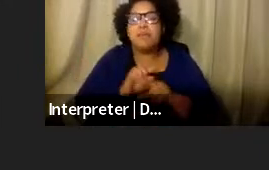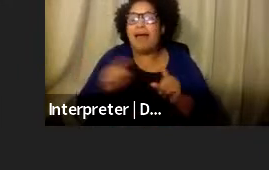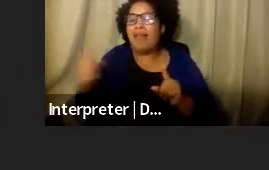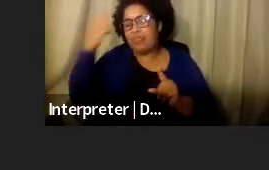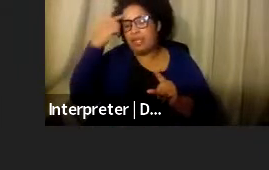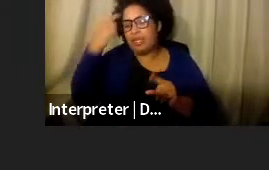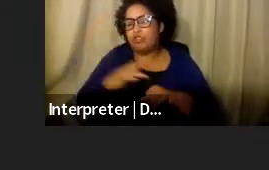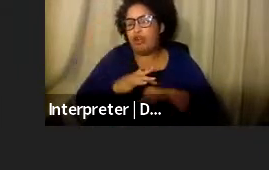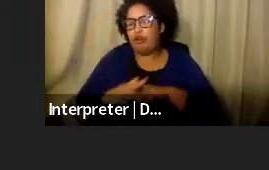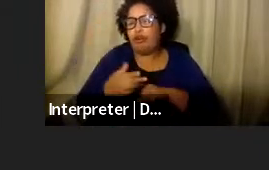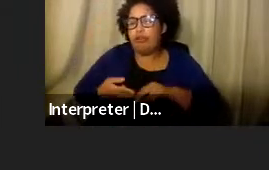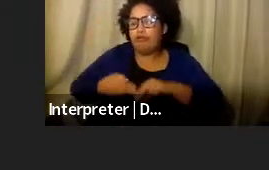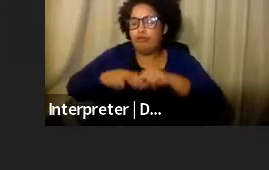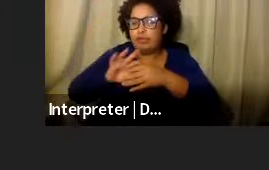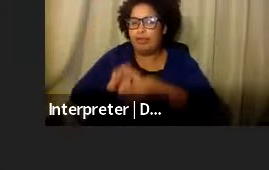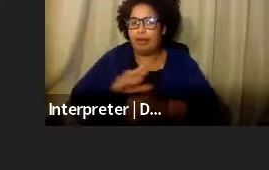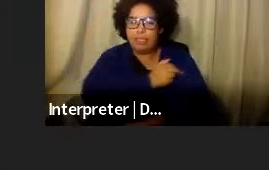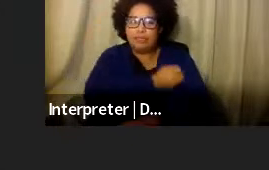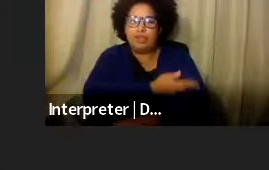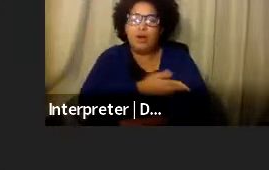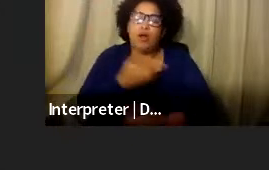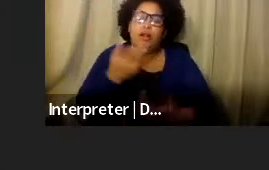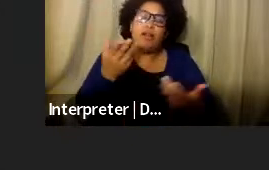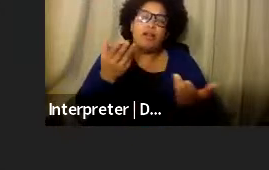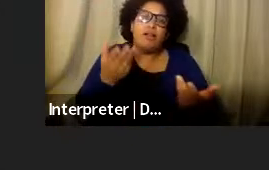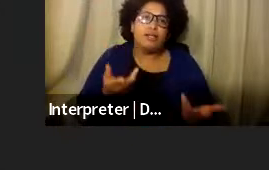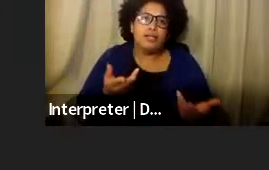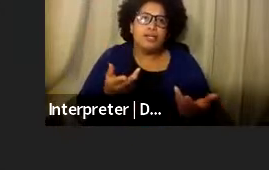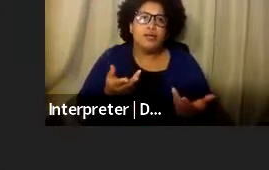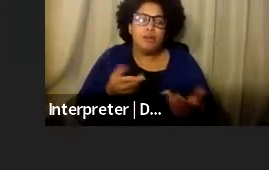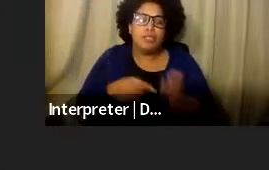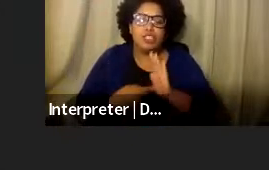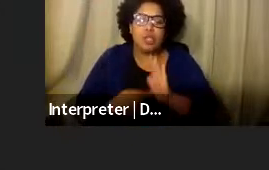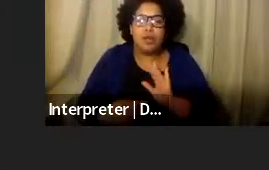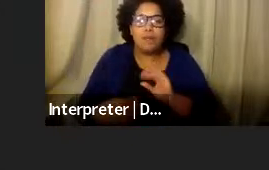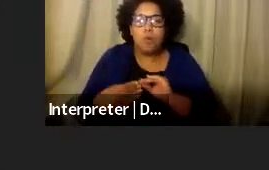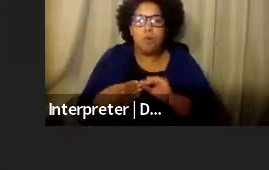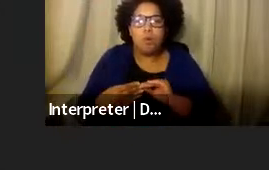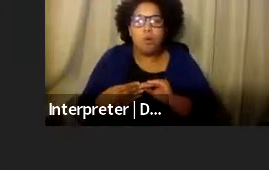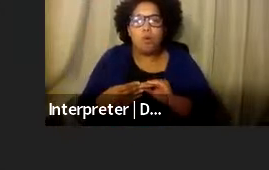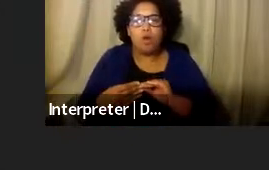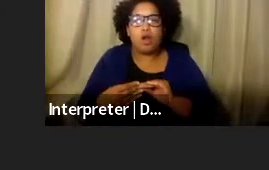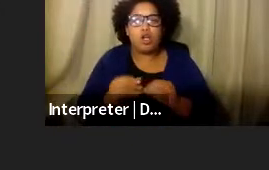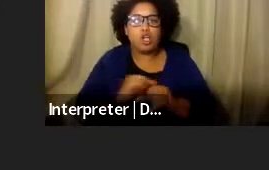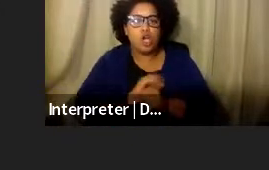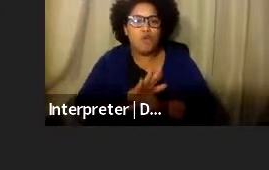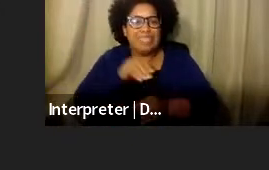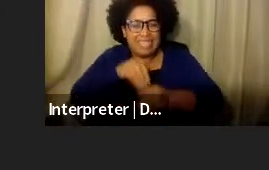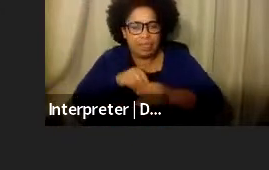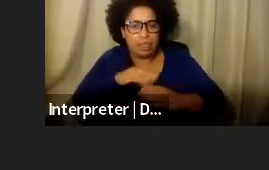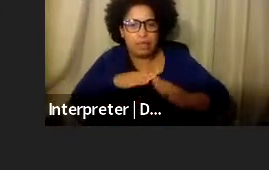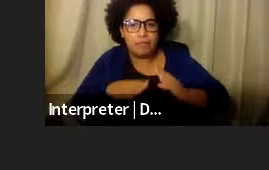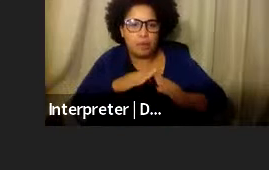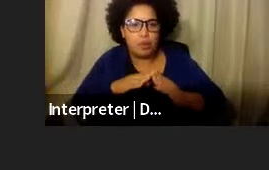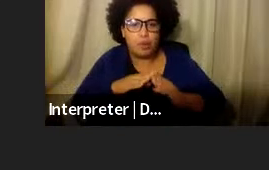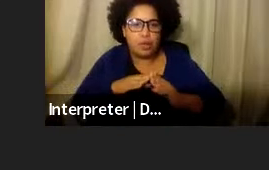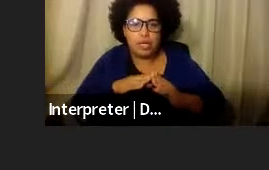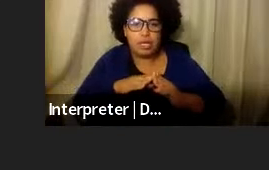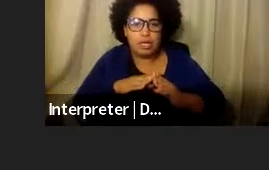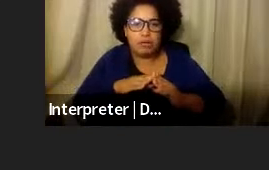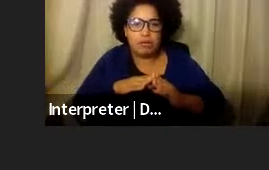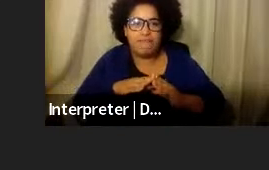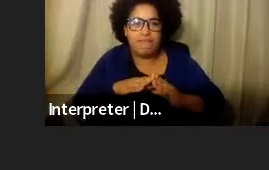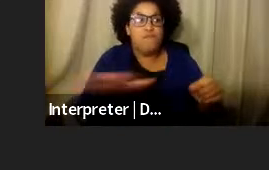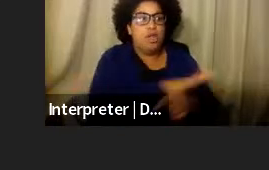early increases in hospitalization are probably just reflecting more COVID in the community overall right now.